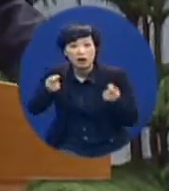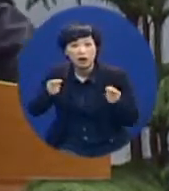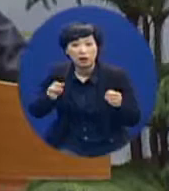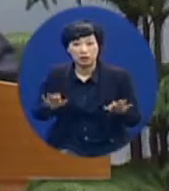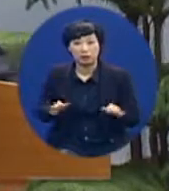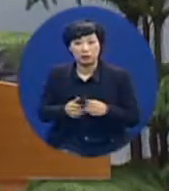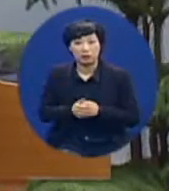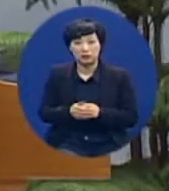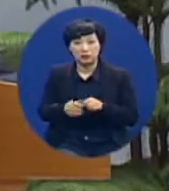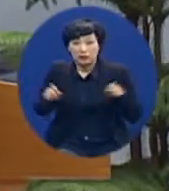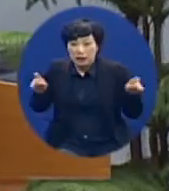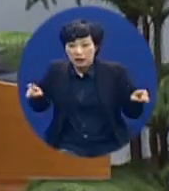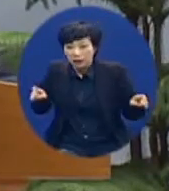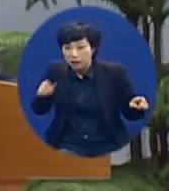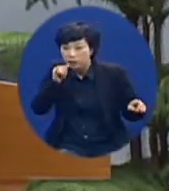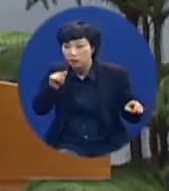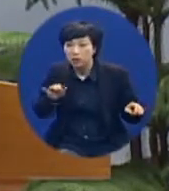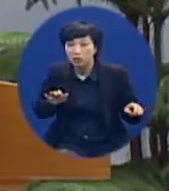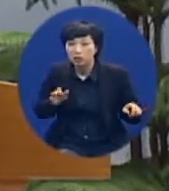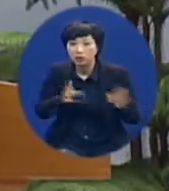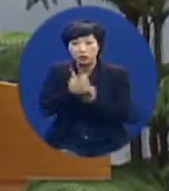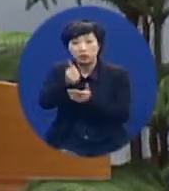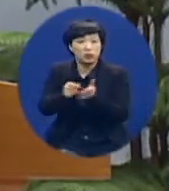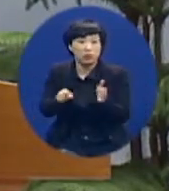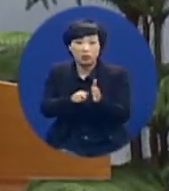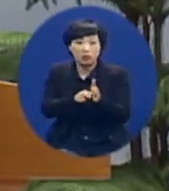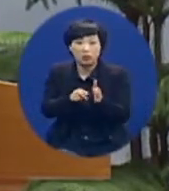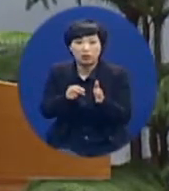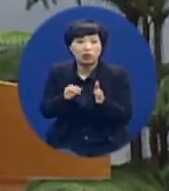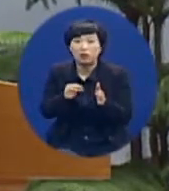Burning up their desires of sinful nature.